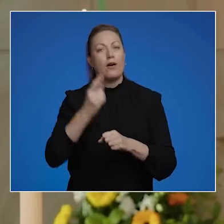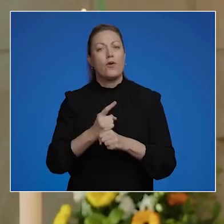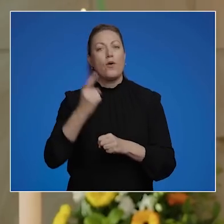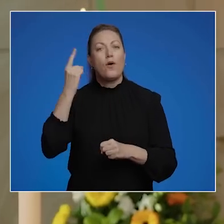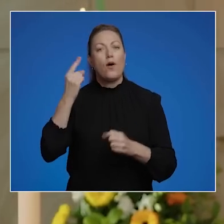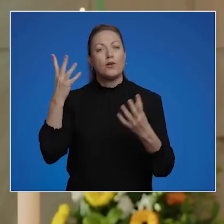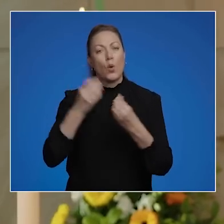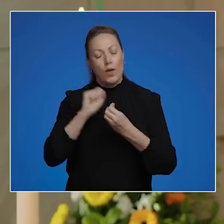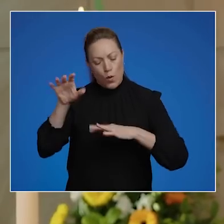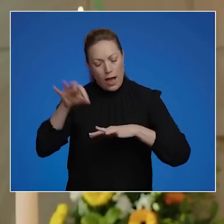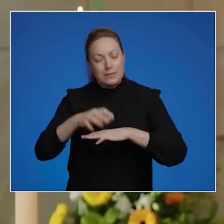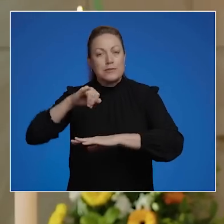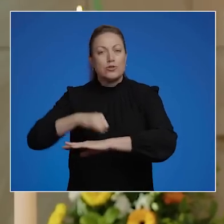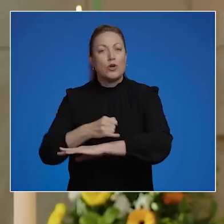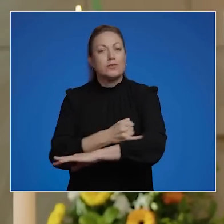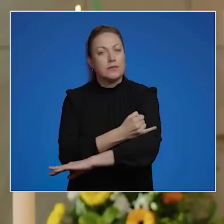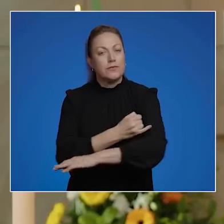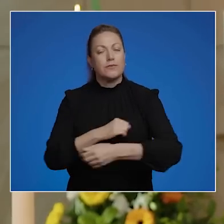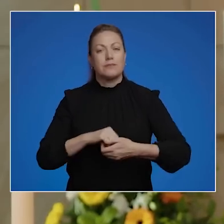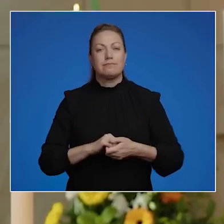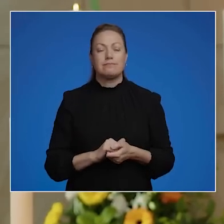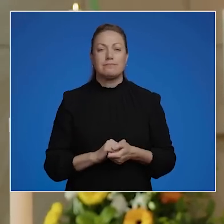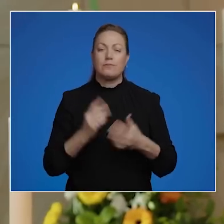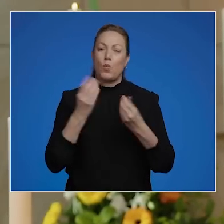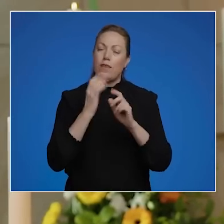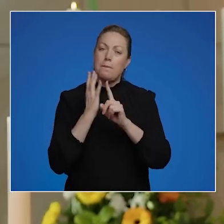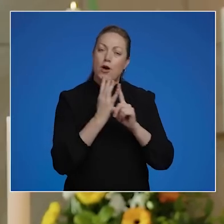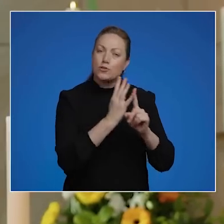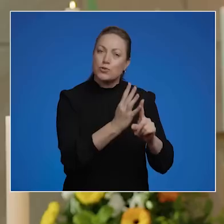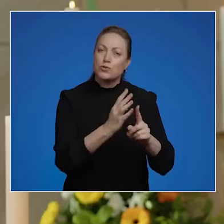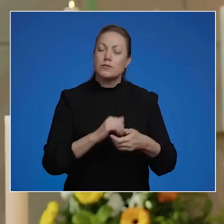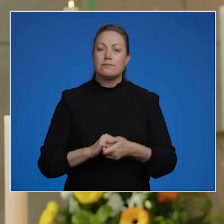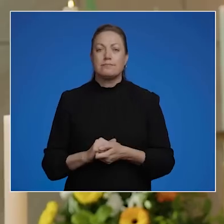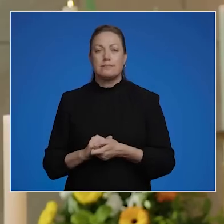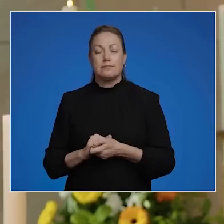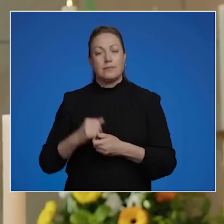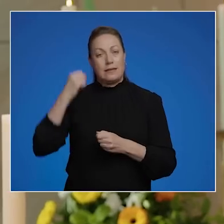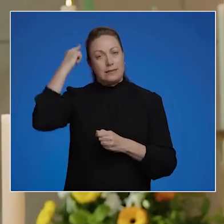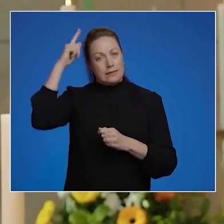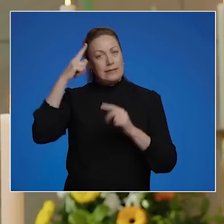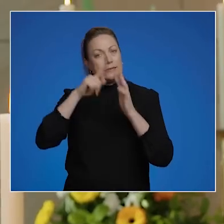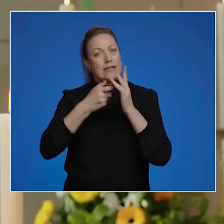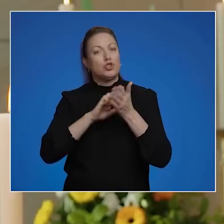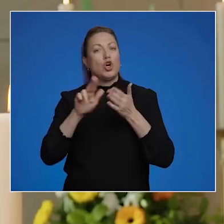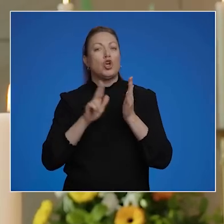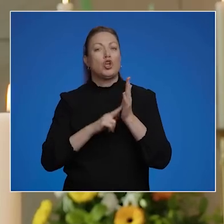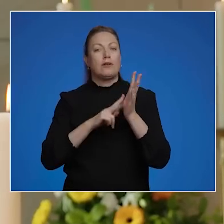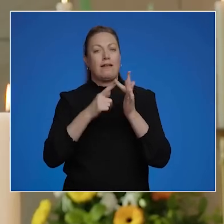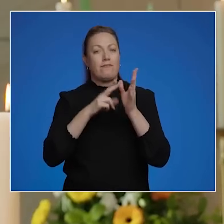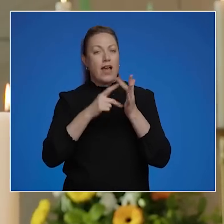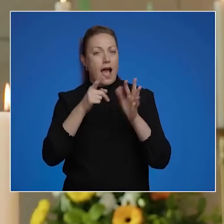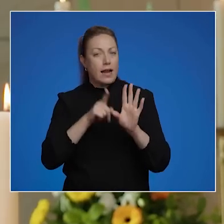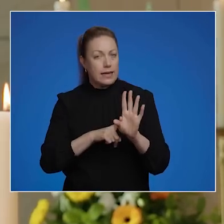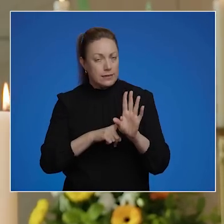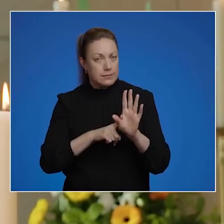Mother of God, blessed Joseph, her spouse, with the blessed apostles, with Saint Jean Vianney, with